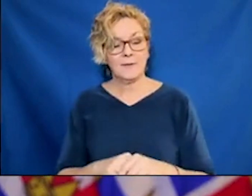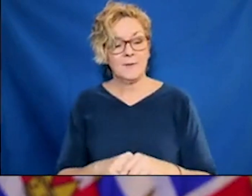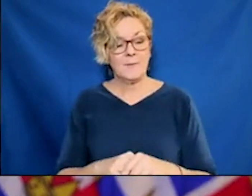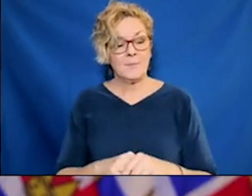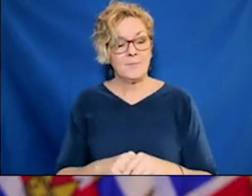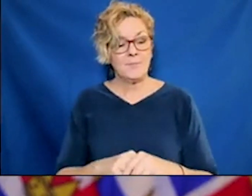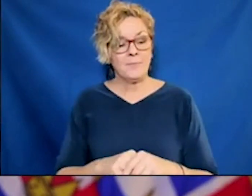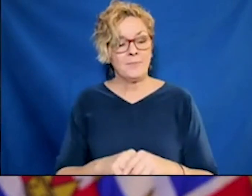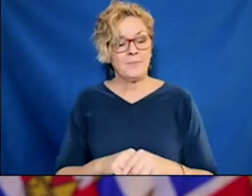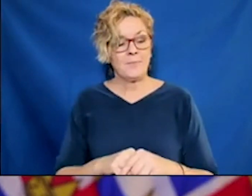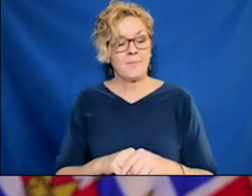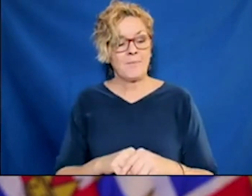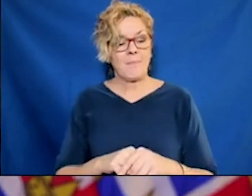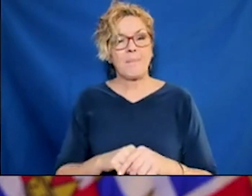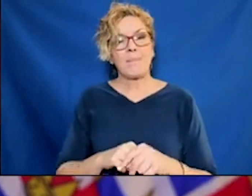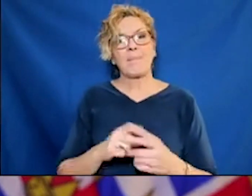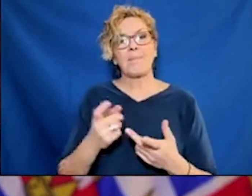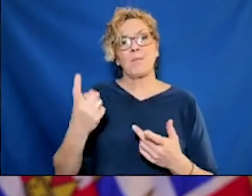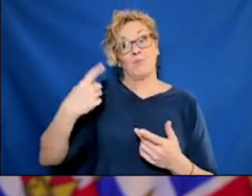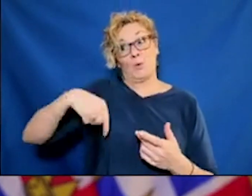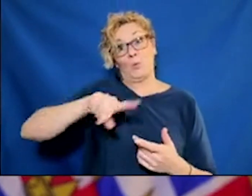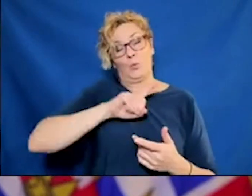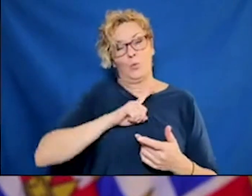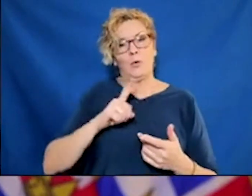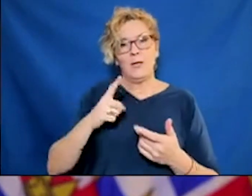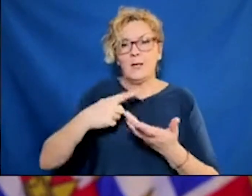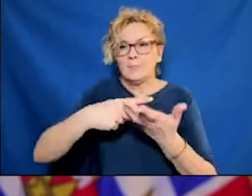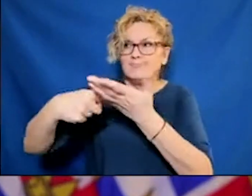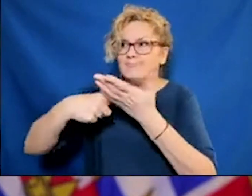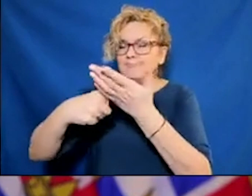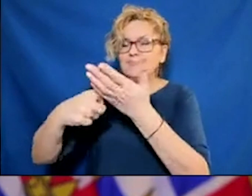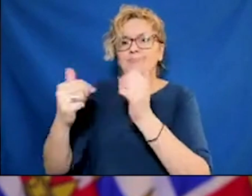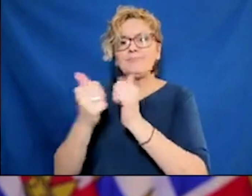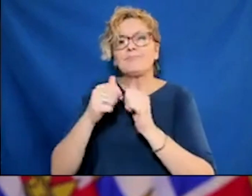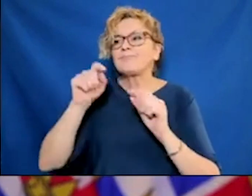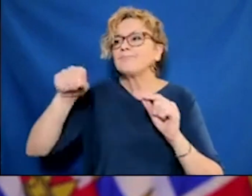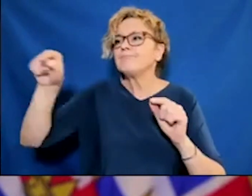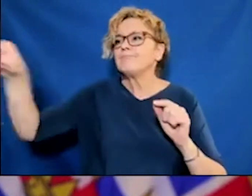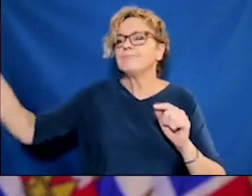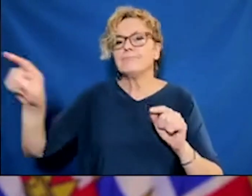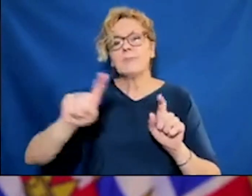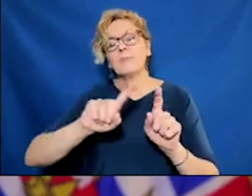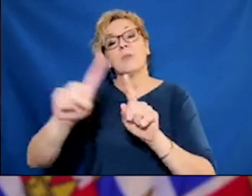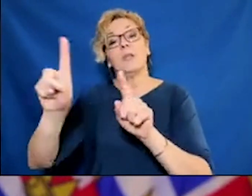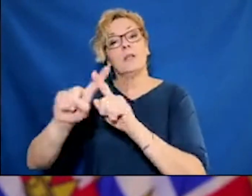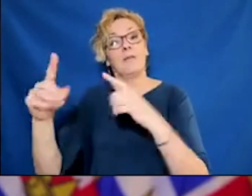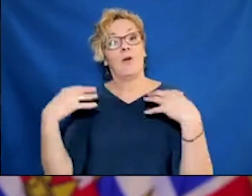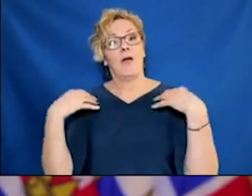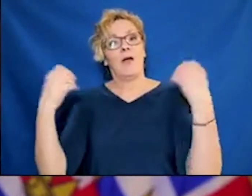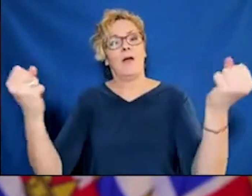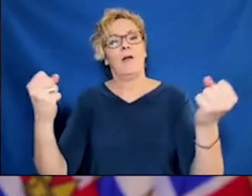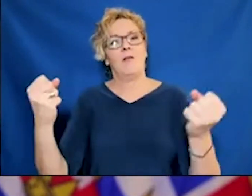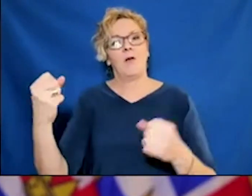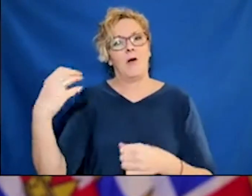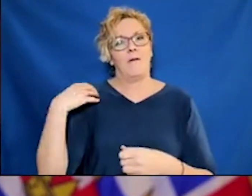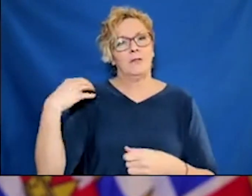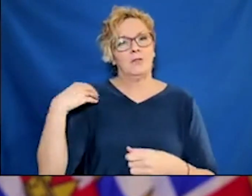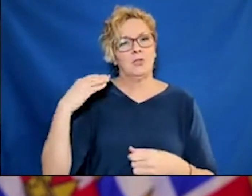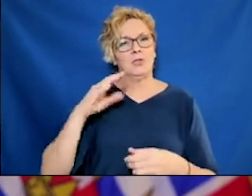to find where these fit in as a tool, as one of the tools that we can use, and when they